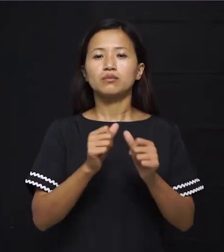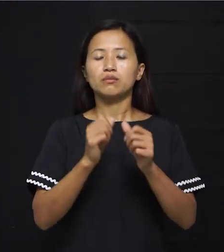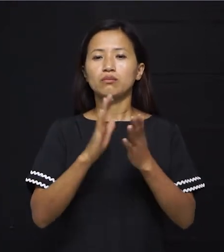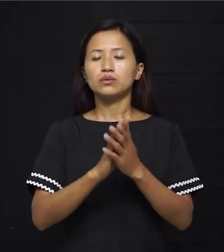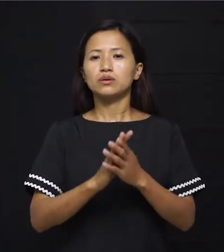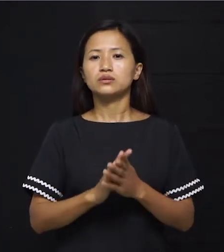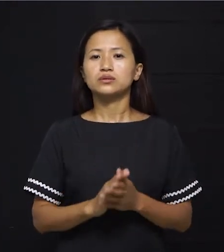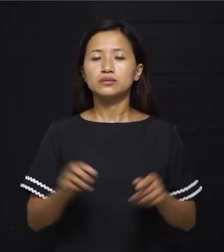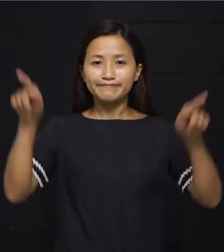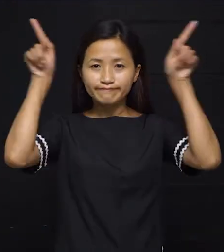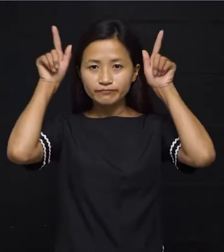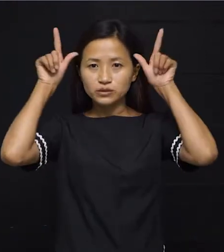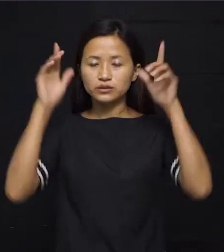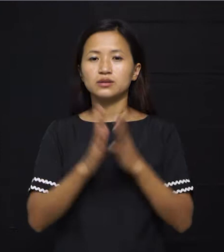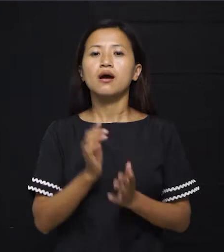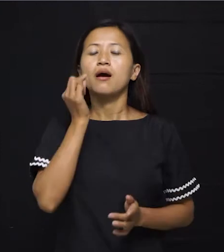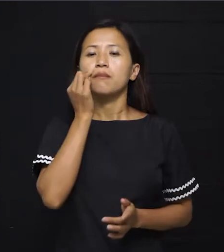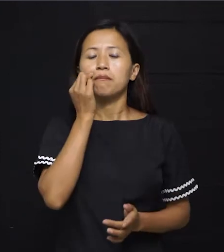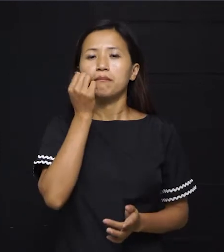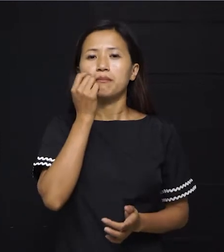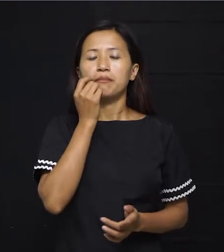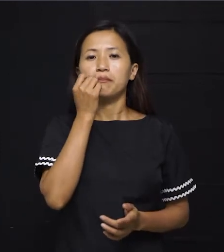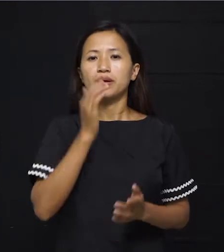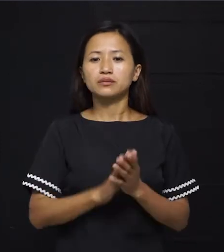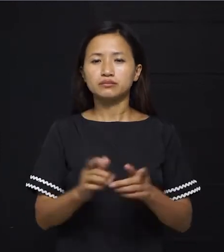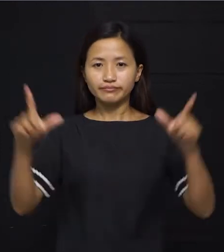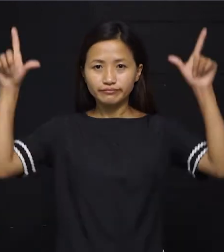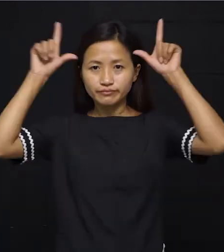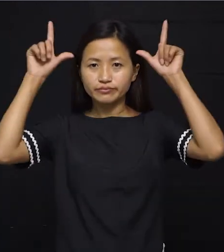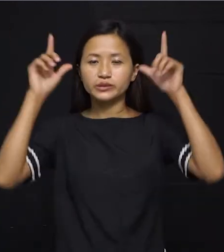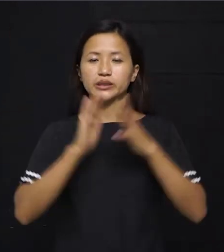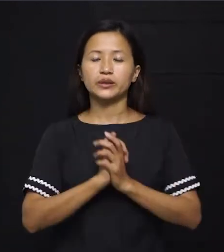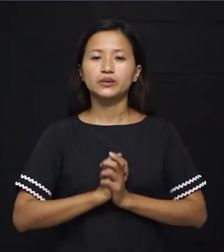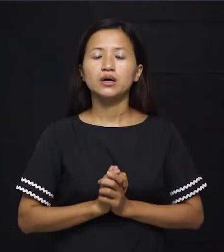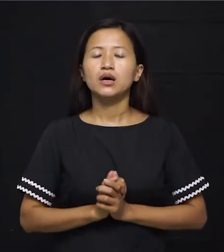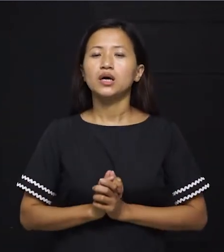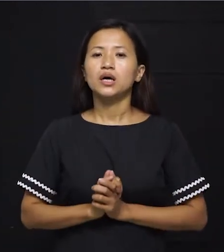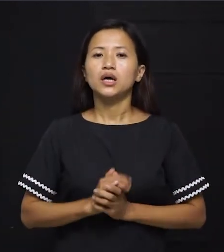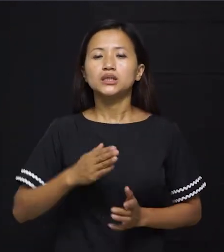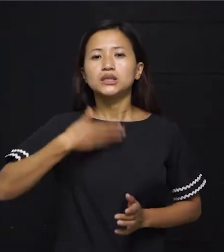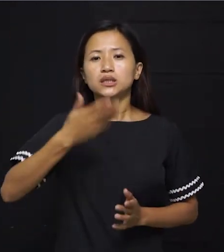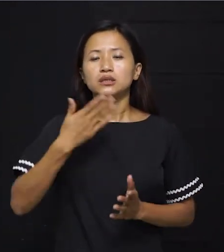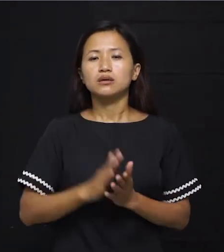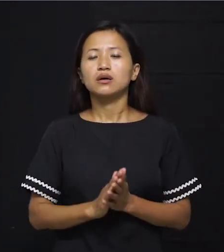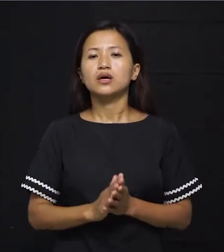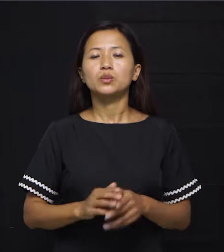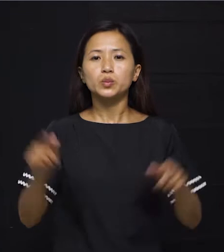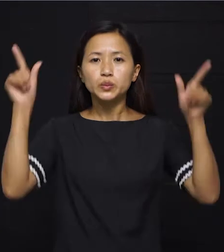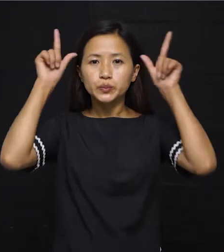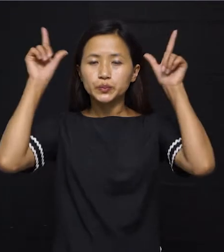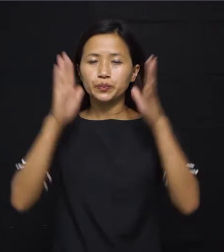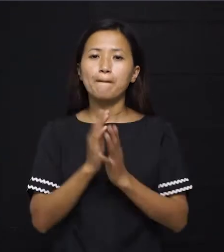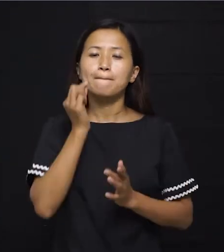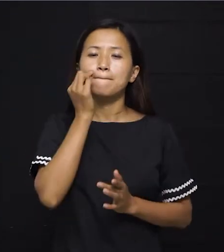male cows. I'm sure you know what is a bullock, and if you are a person who do not know, it's okay. I'm going to tell you that bullocks are